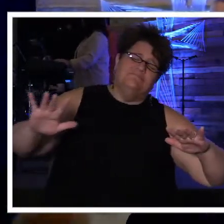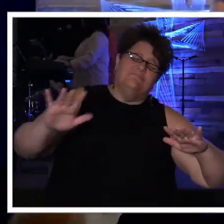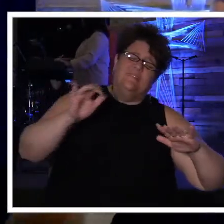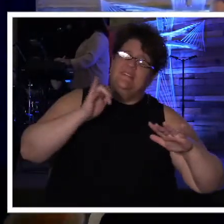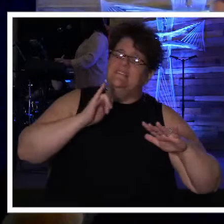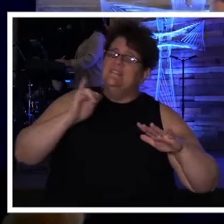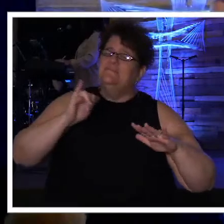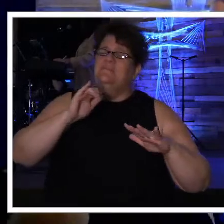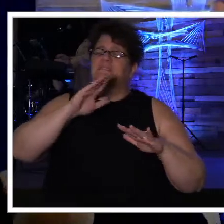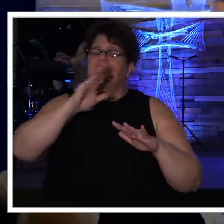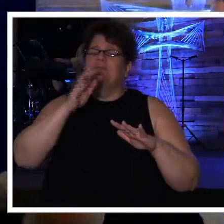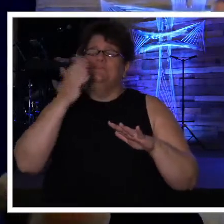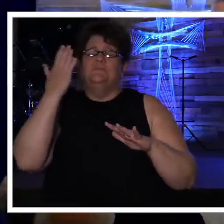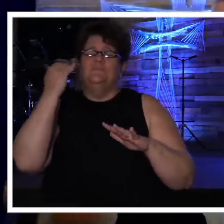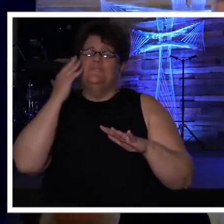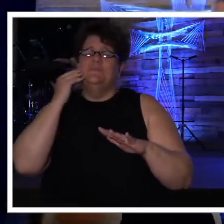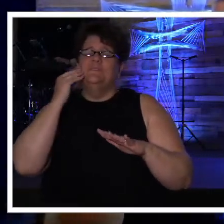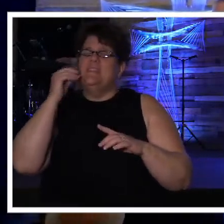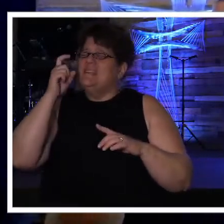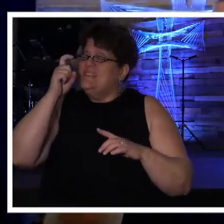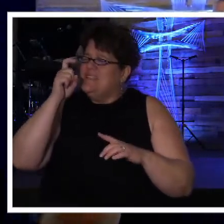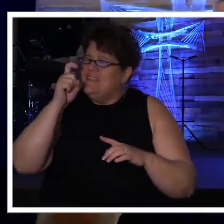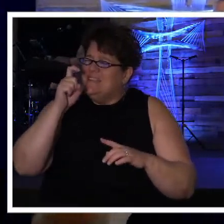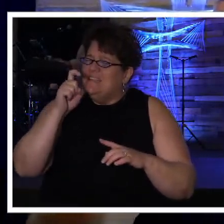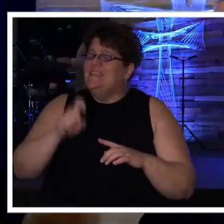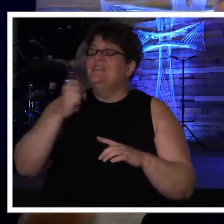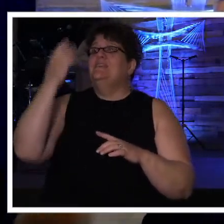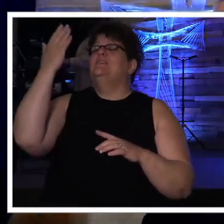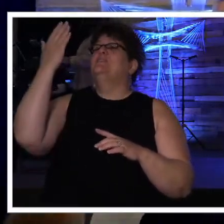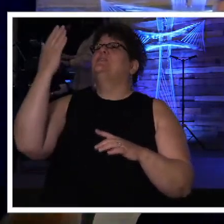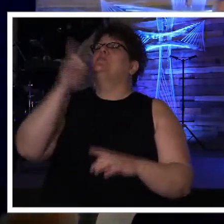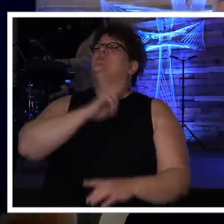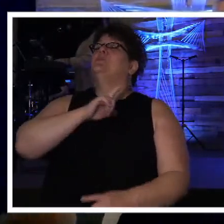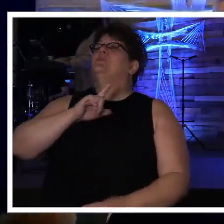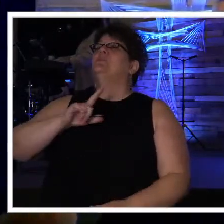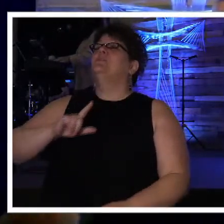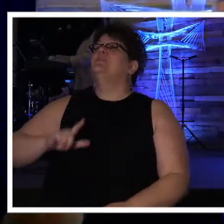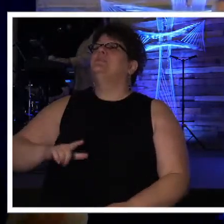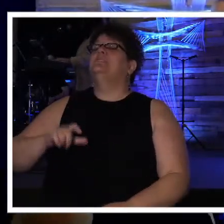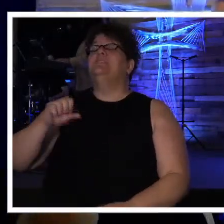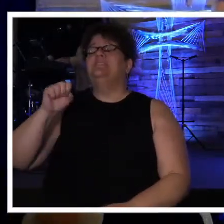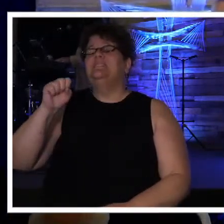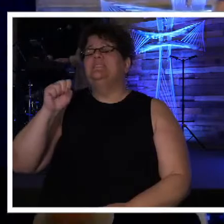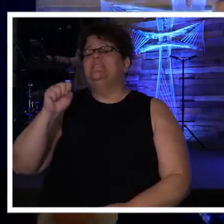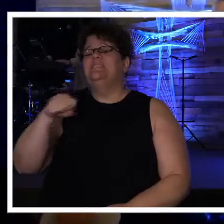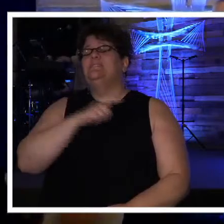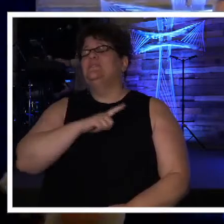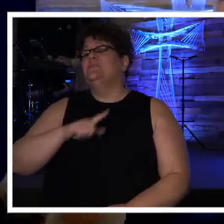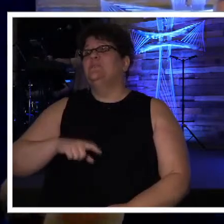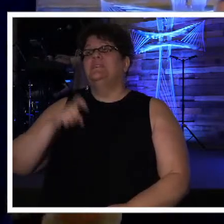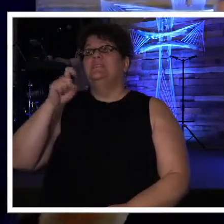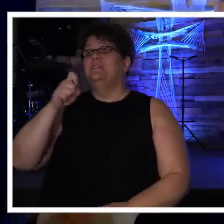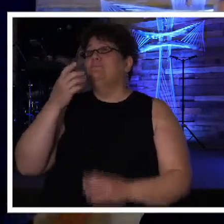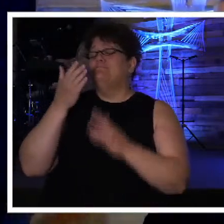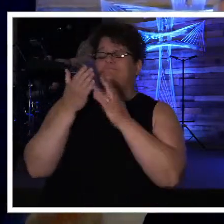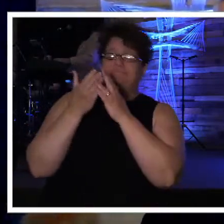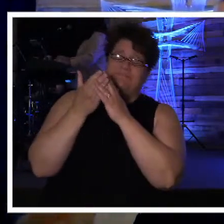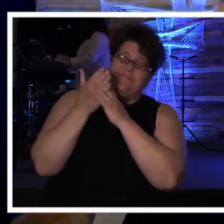never before, God. Yes, Lord, we need a breakthrough in our